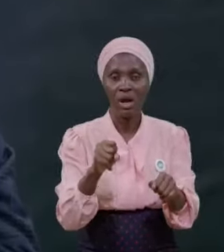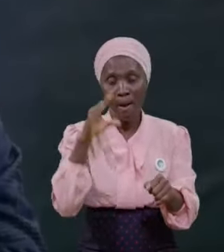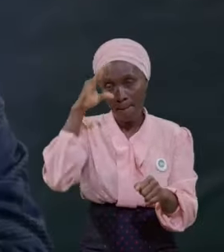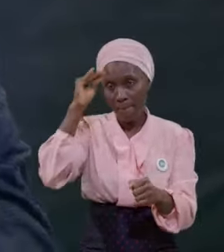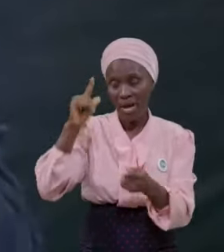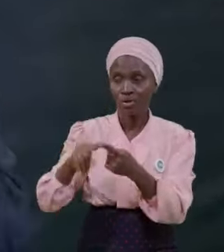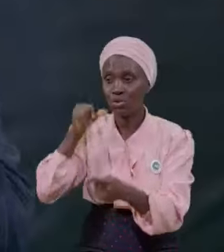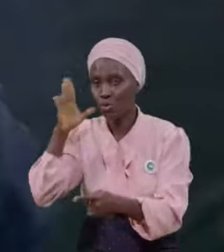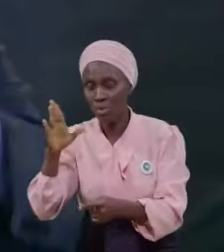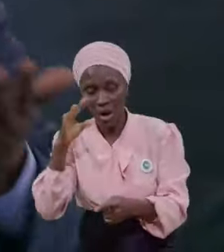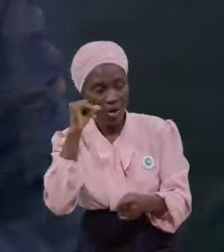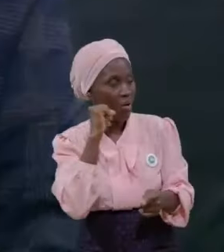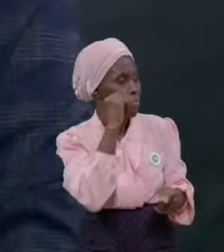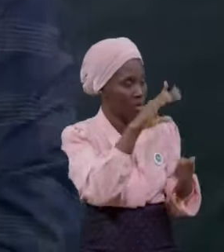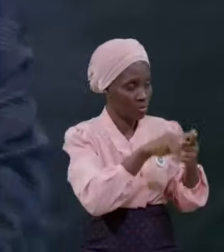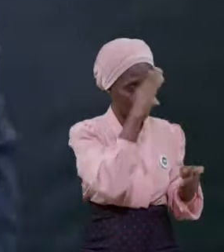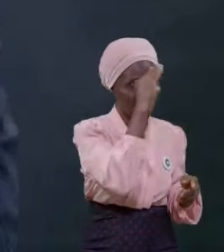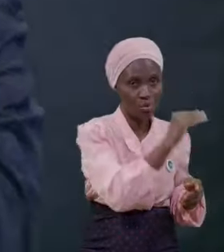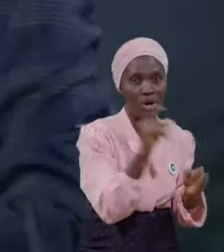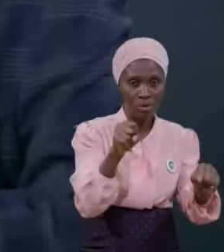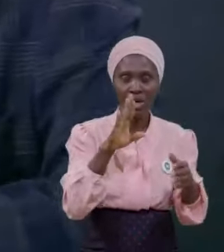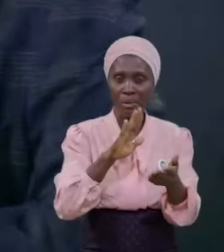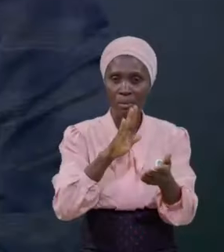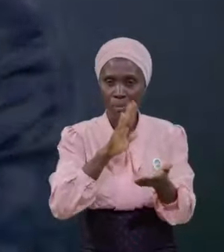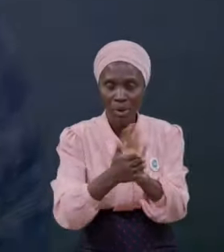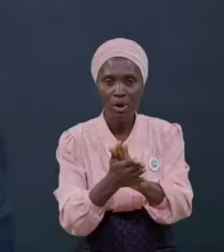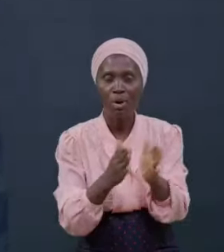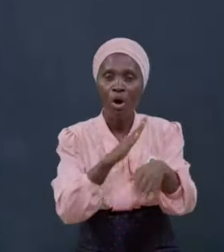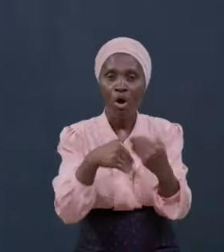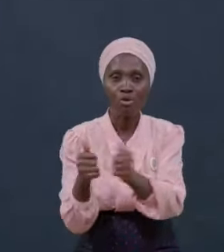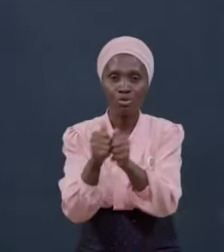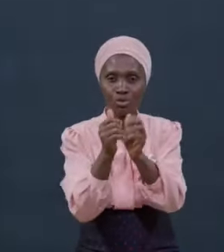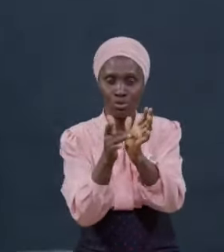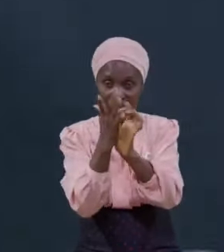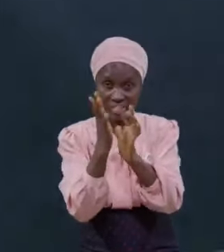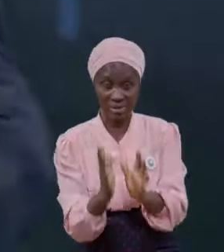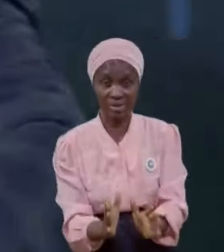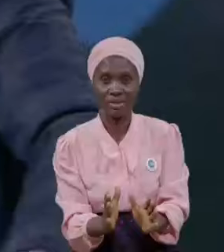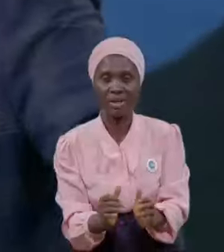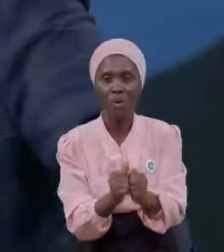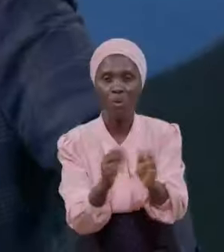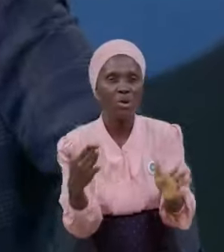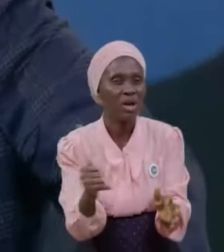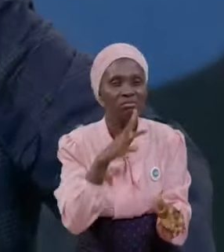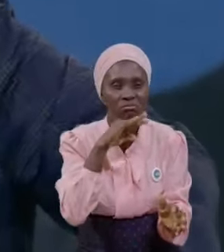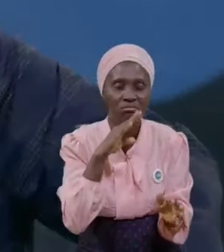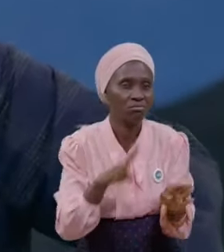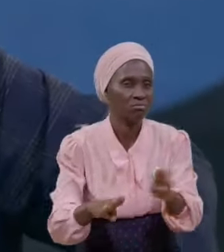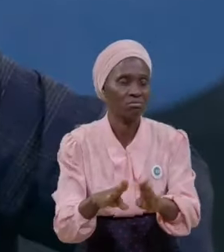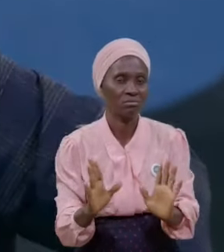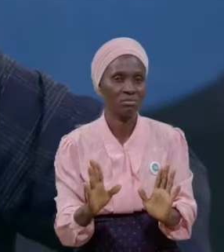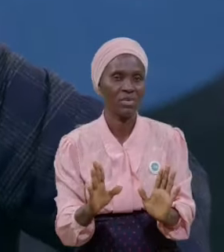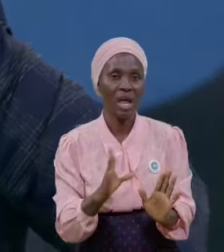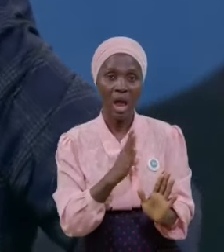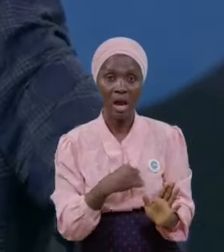dirty sin going across from one to the other. As a person that has totally given yourself